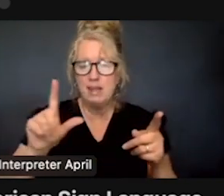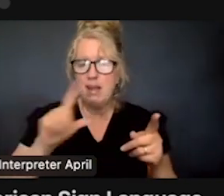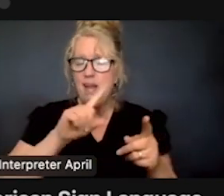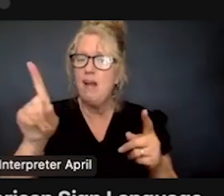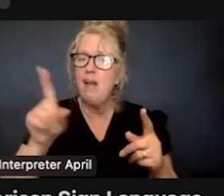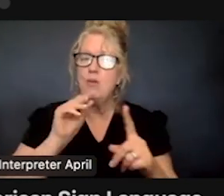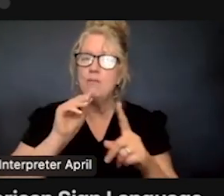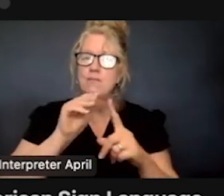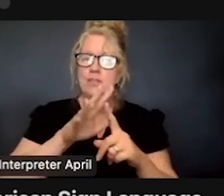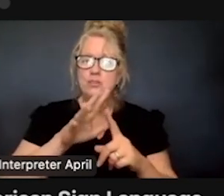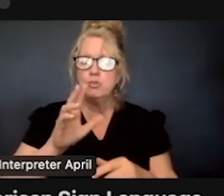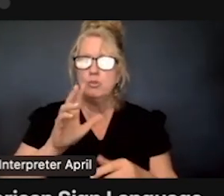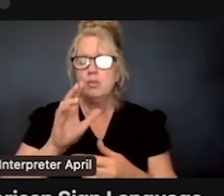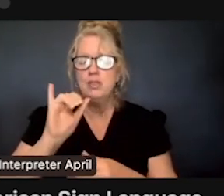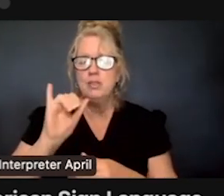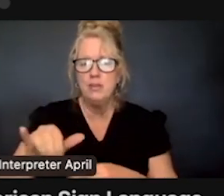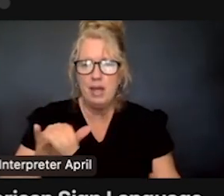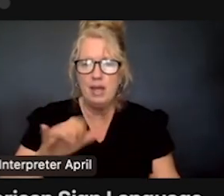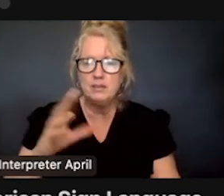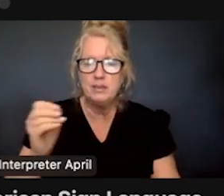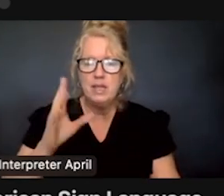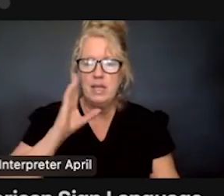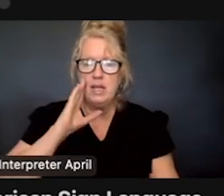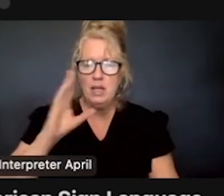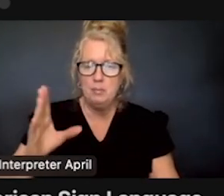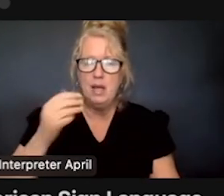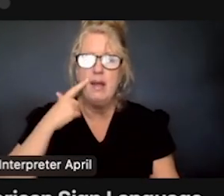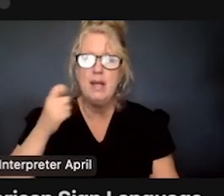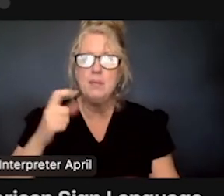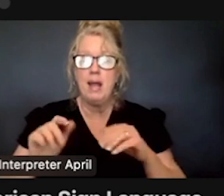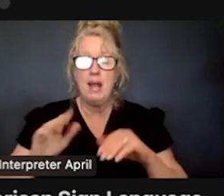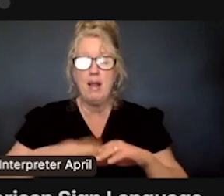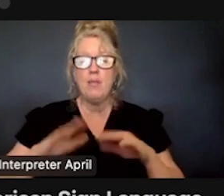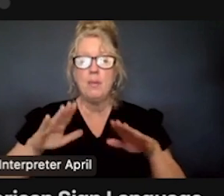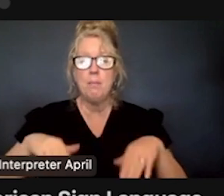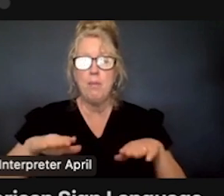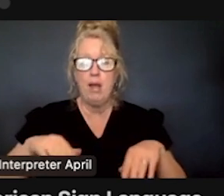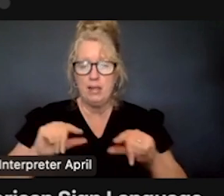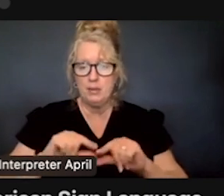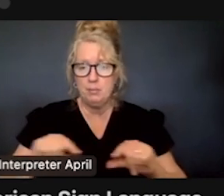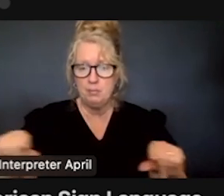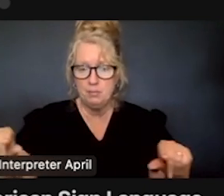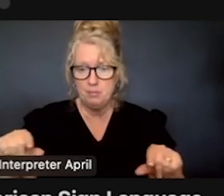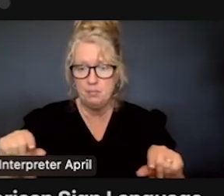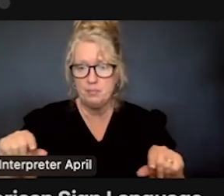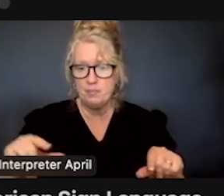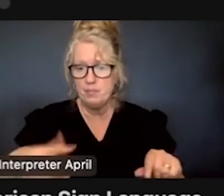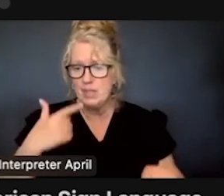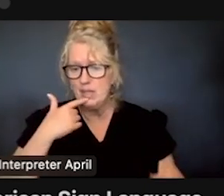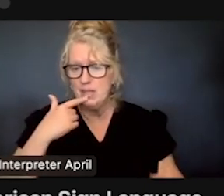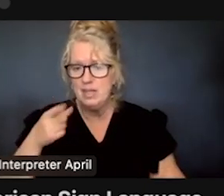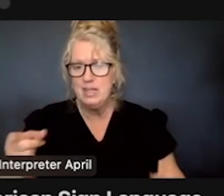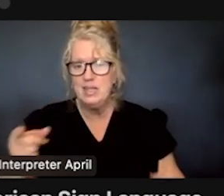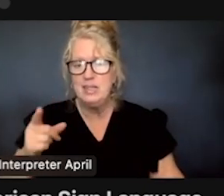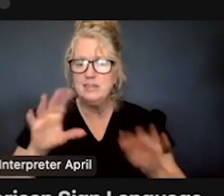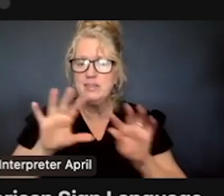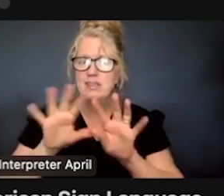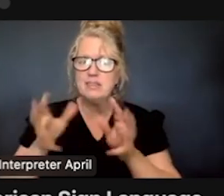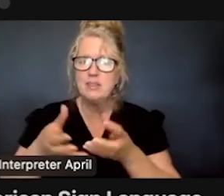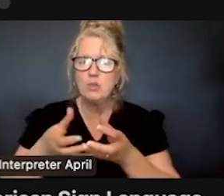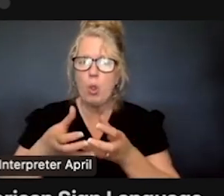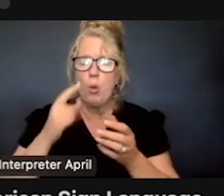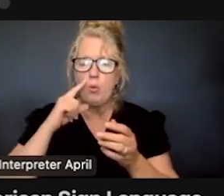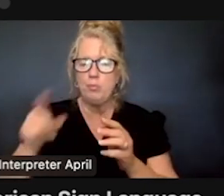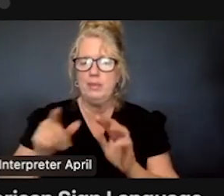feature, it can be accessed at the very bottom under it's like a little globe that says interpretation.